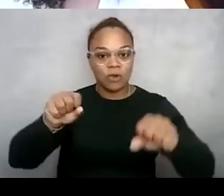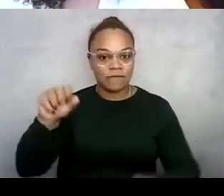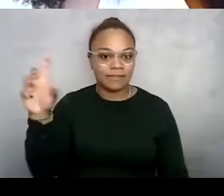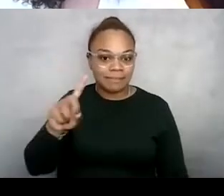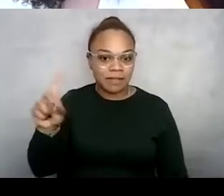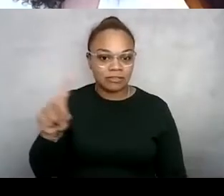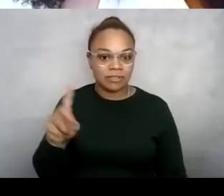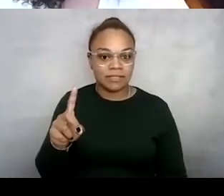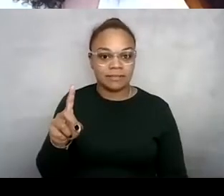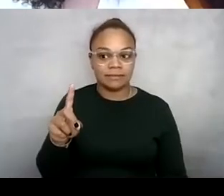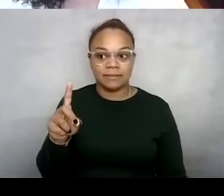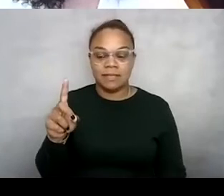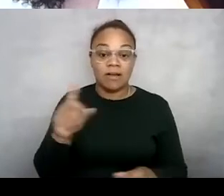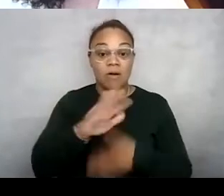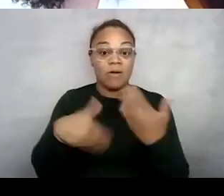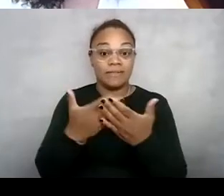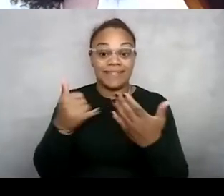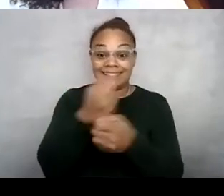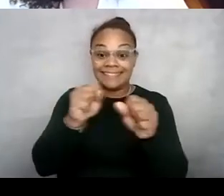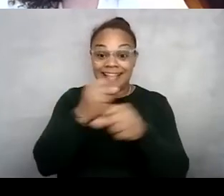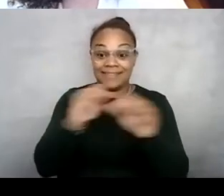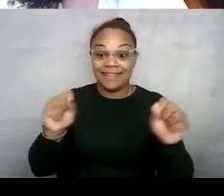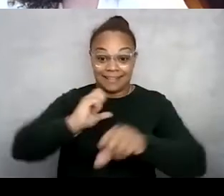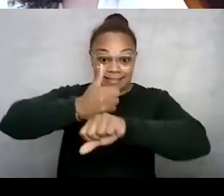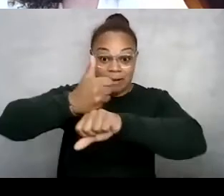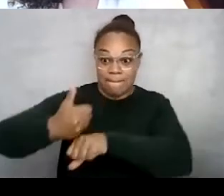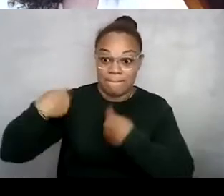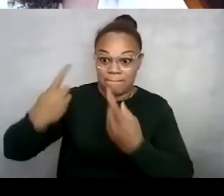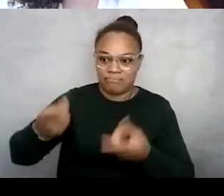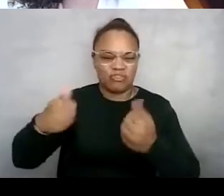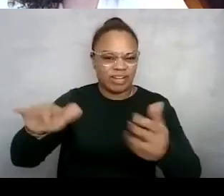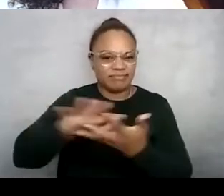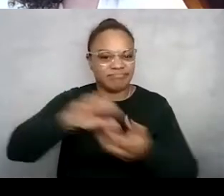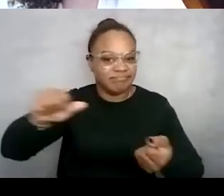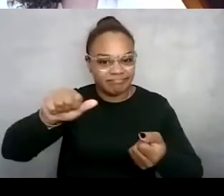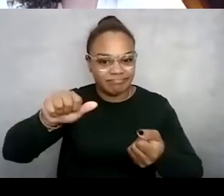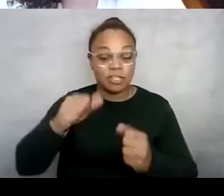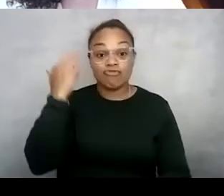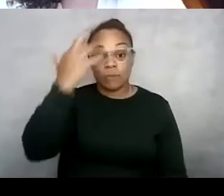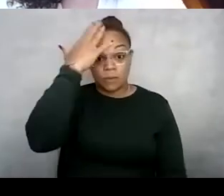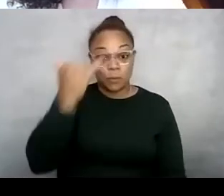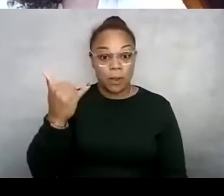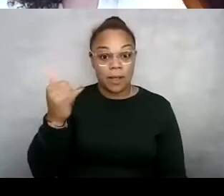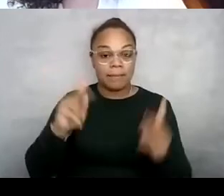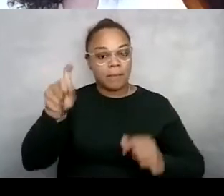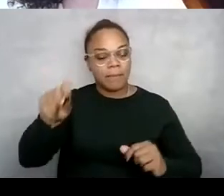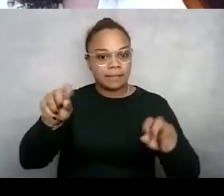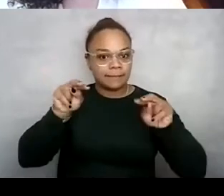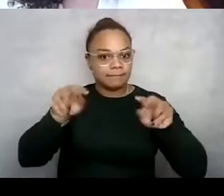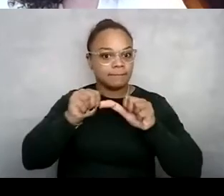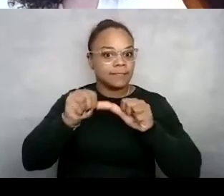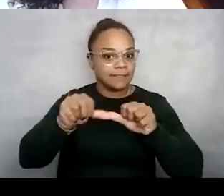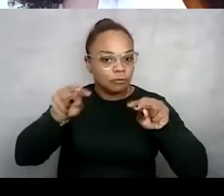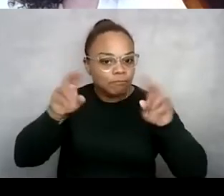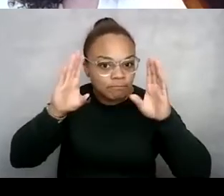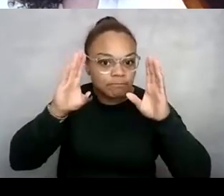democratic safeguards apart. The reason that everyone ought to be paying attention to what is happening around the targeting